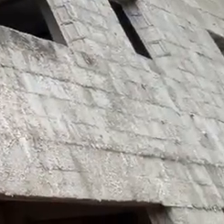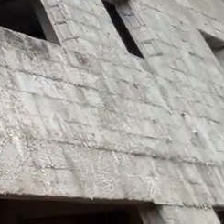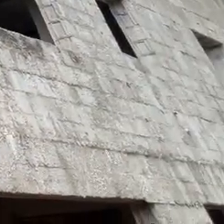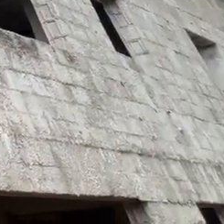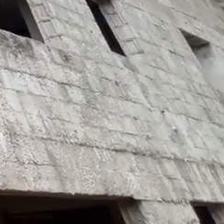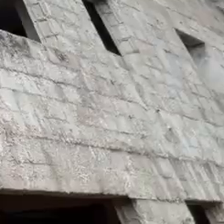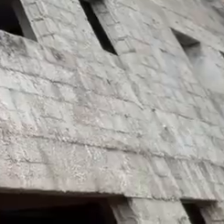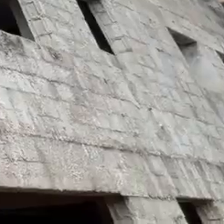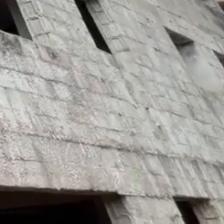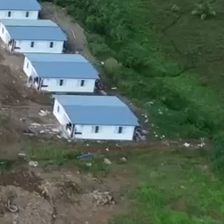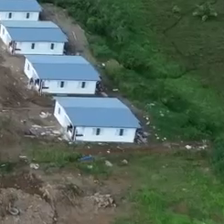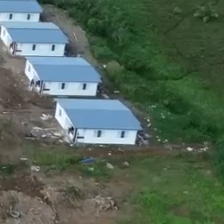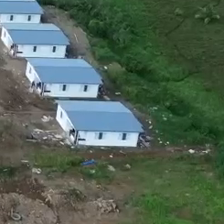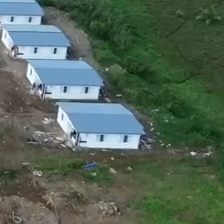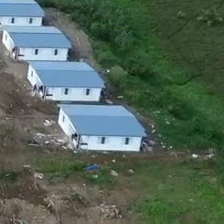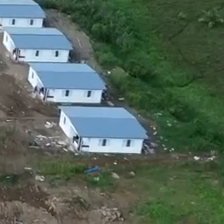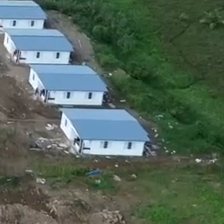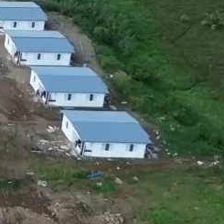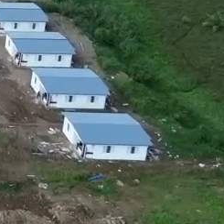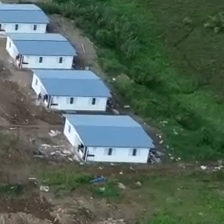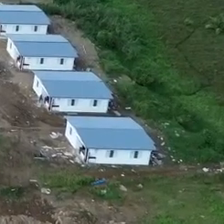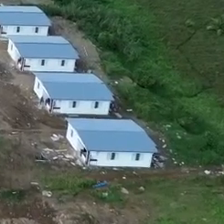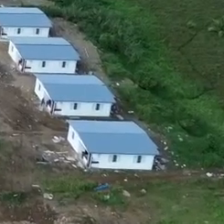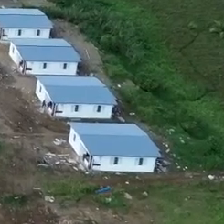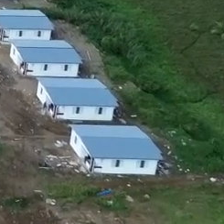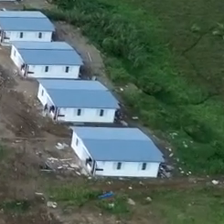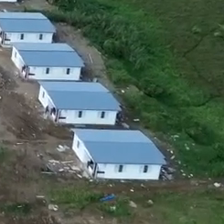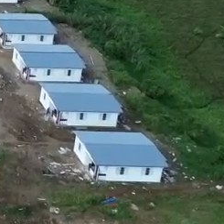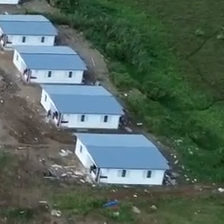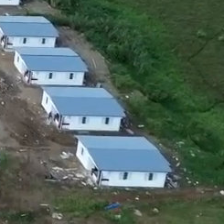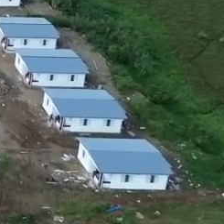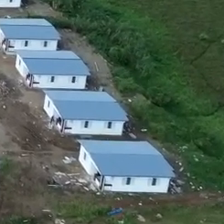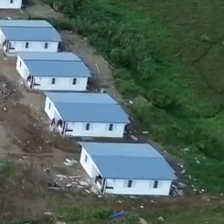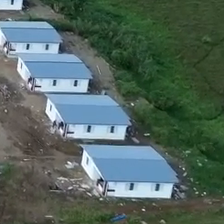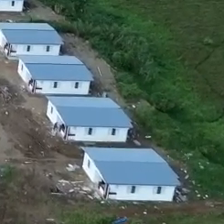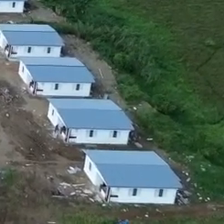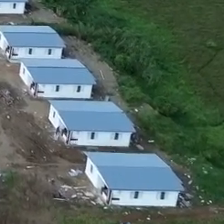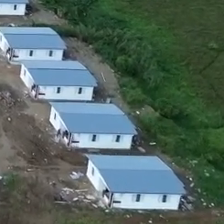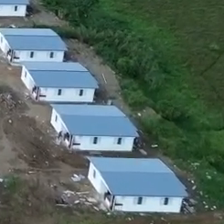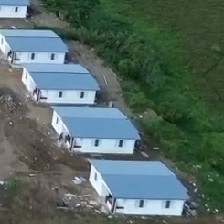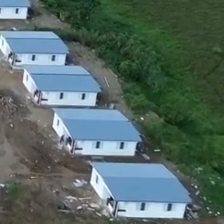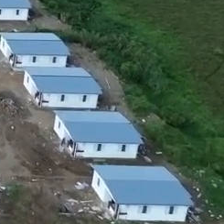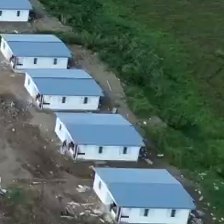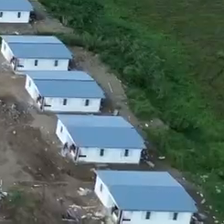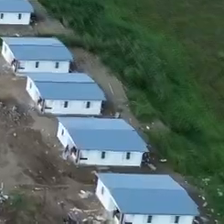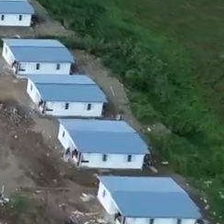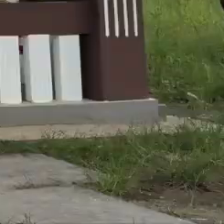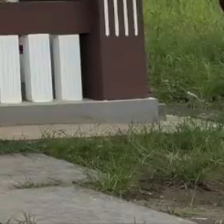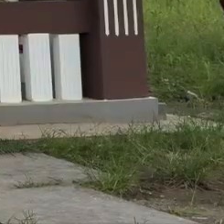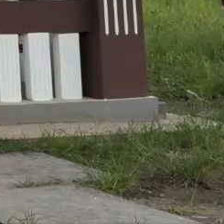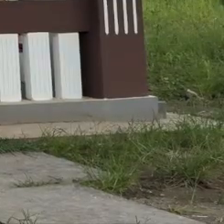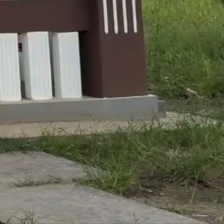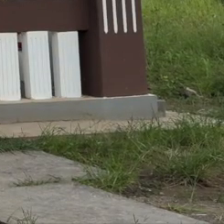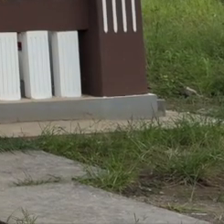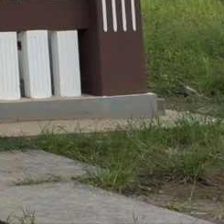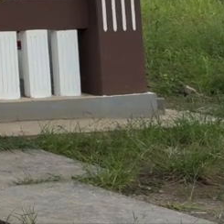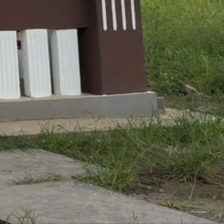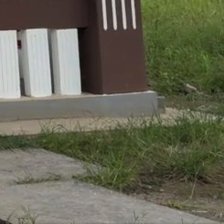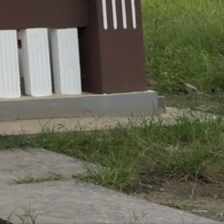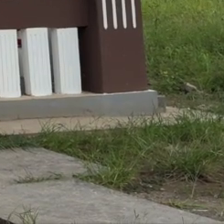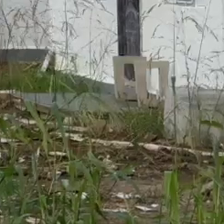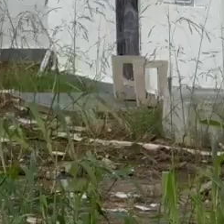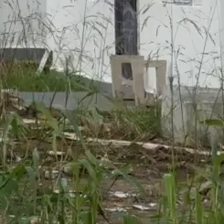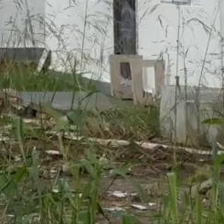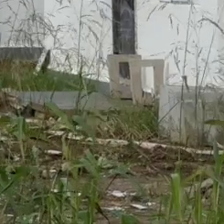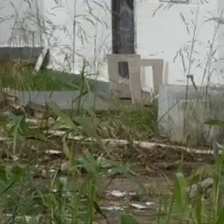1,800 completed houses for sale in Napani, Panibuku, Tawilevu, Tabakumbu, Tavua, Wairambetia, Tavirua,